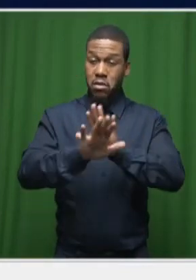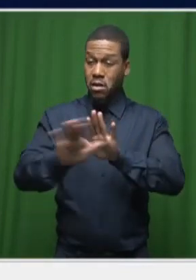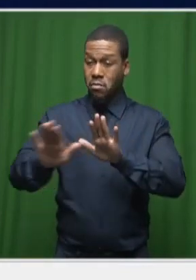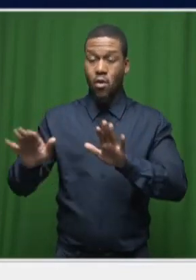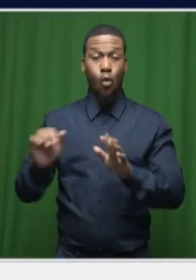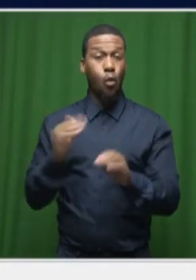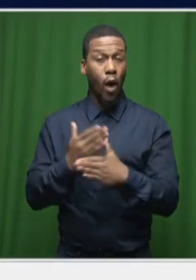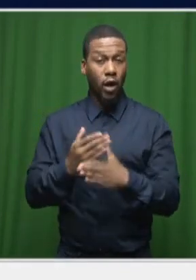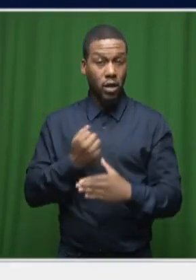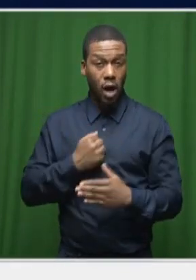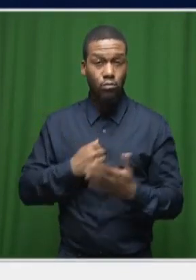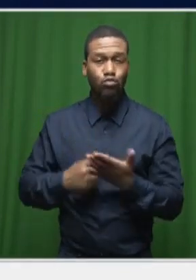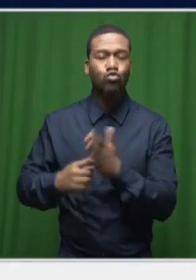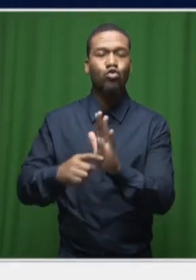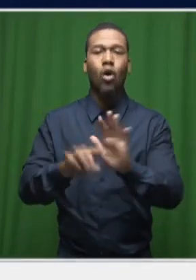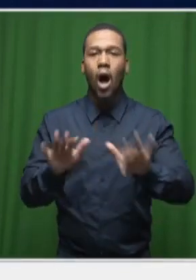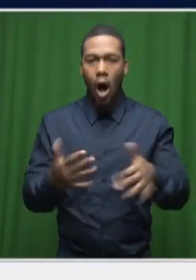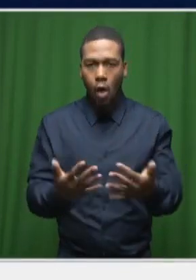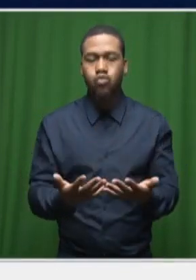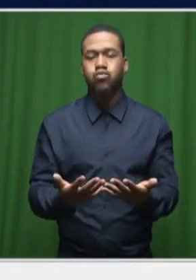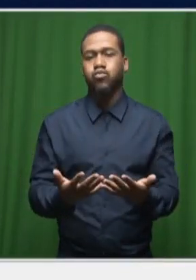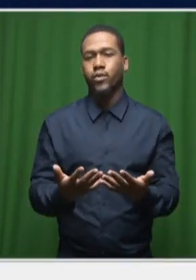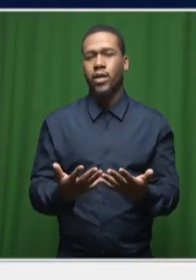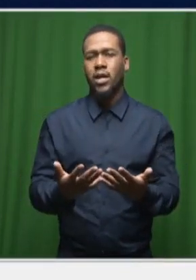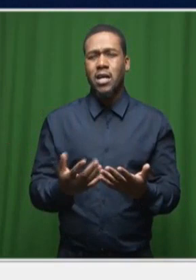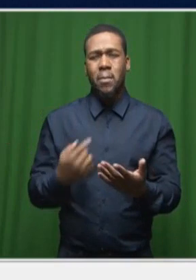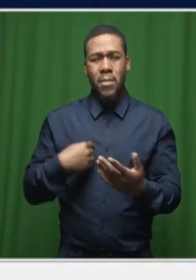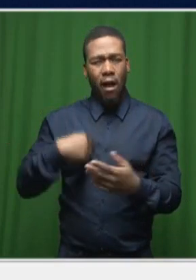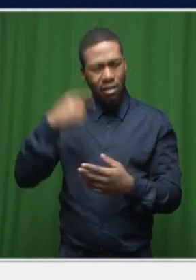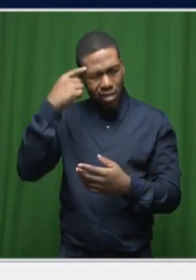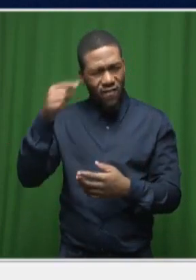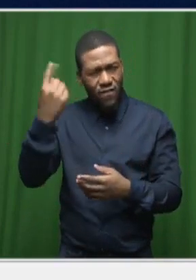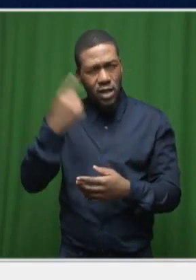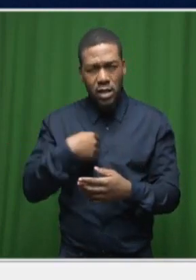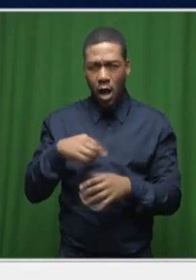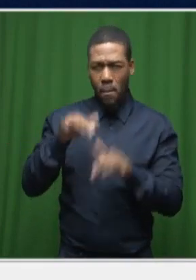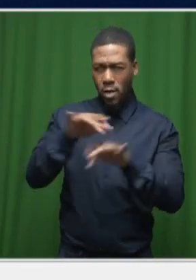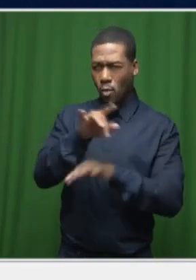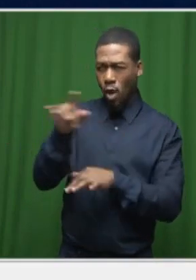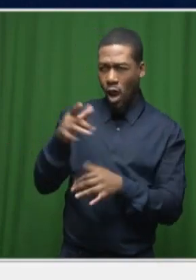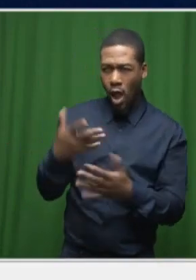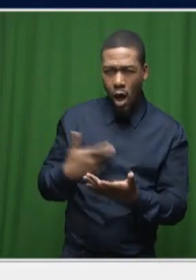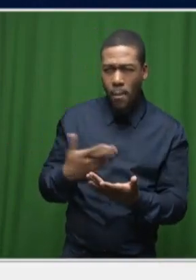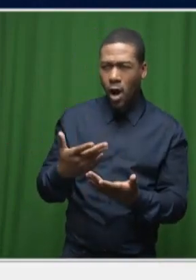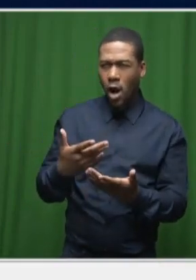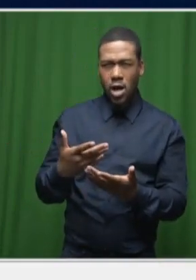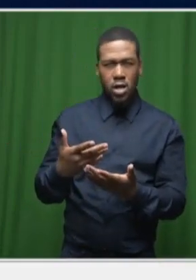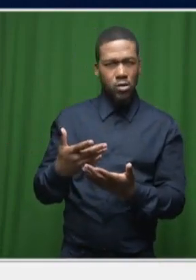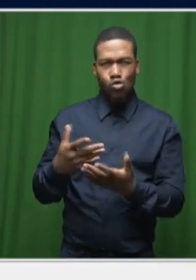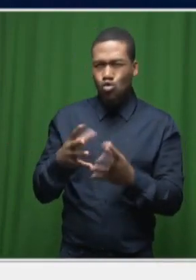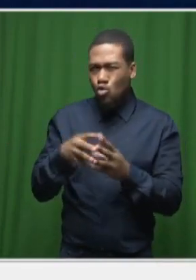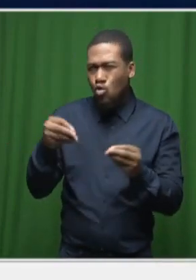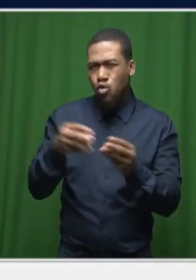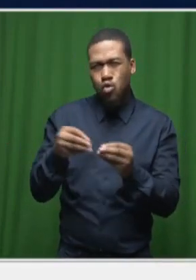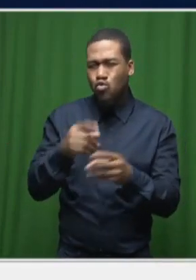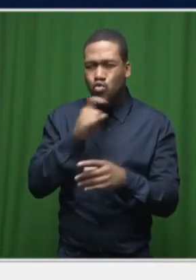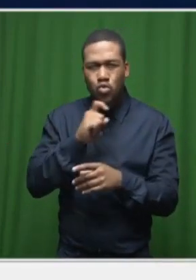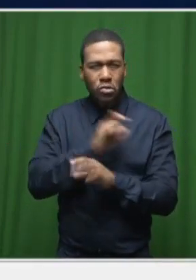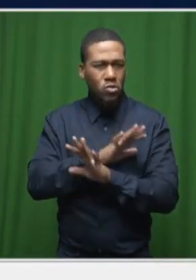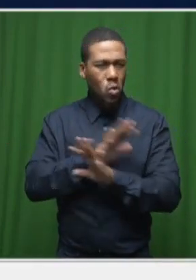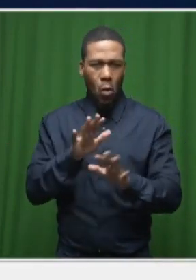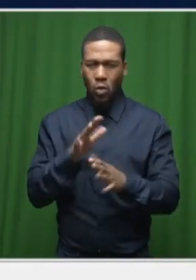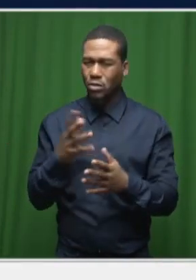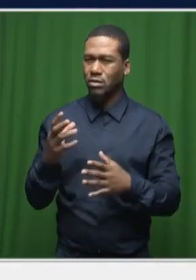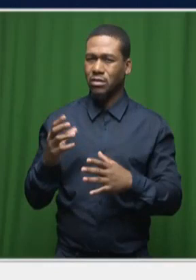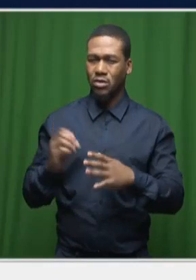know, because you're communicating to people who don't usually, you know, lay wood glue all day. So it's incredibly complex, and